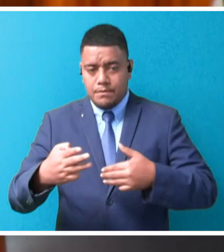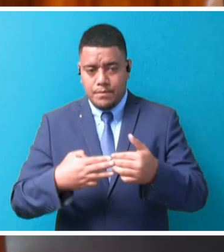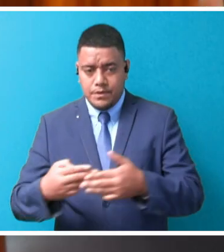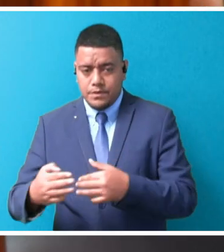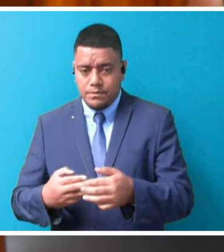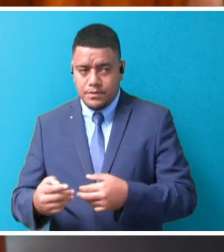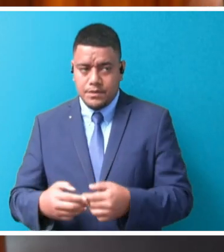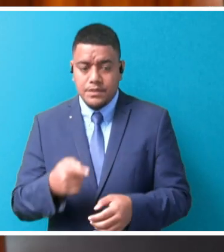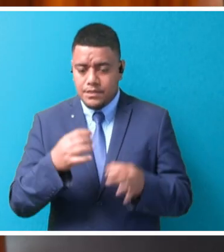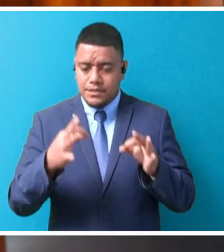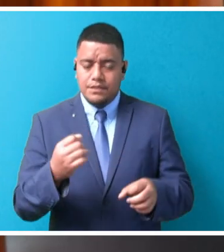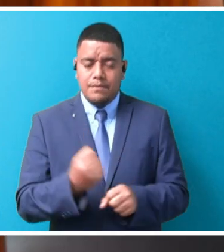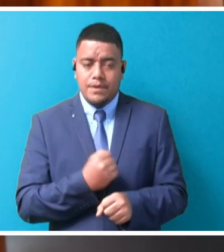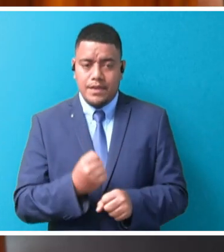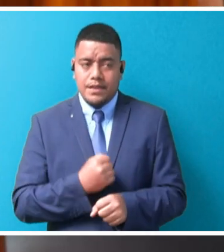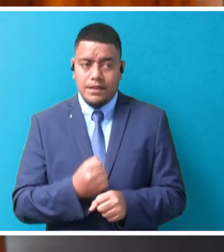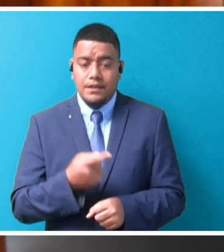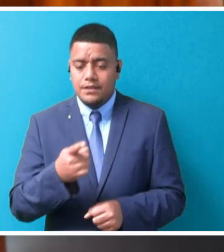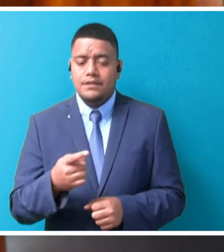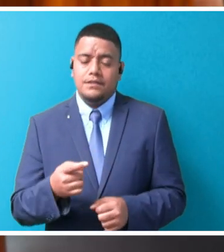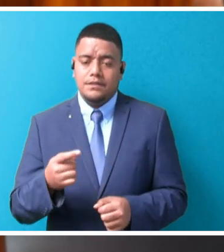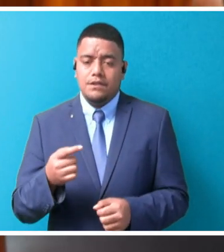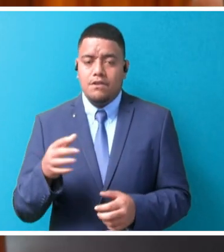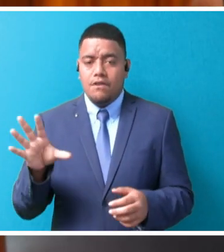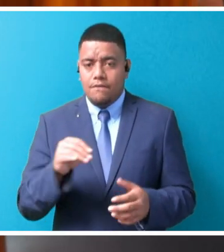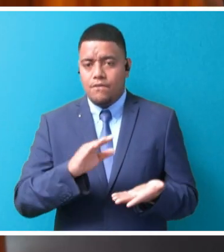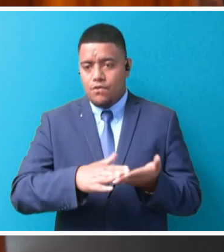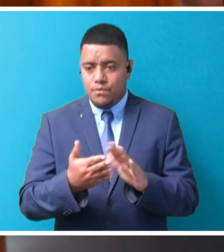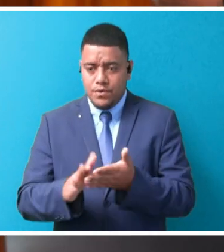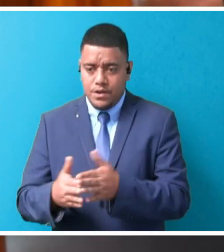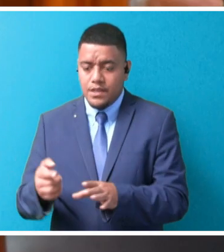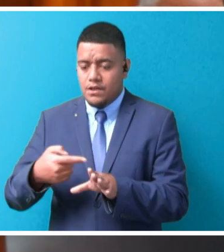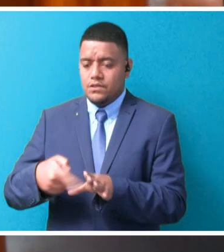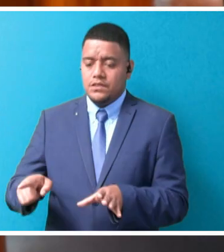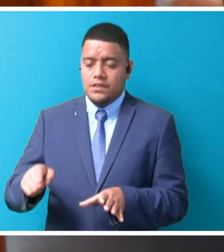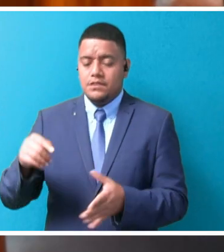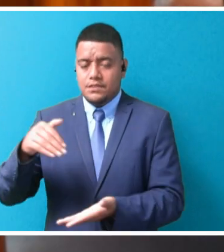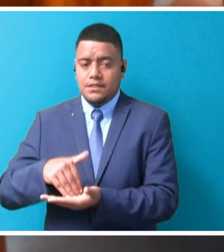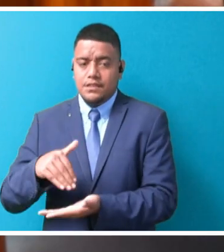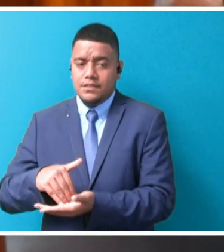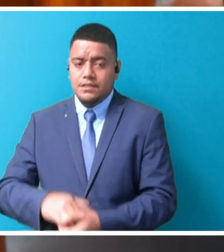that decision-making reflects the lived realities of communities outside urban centers.